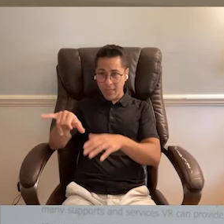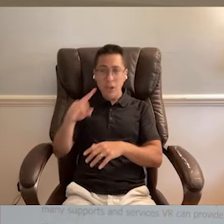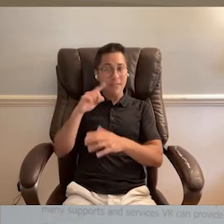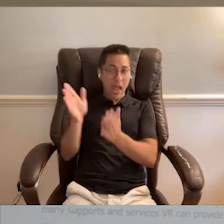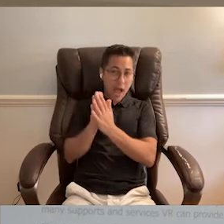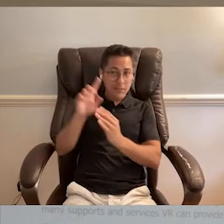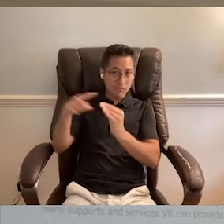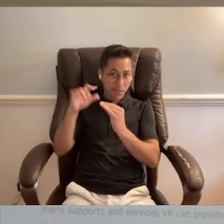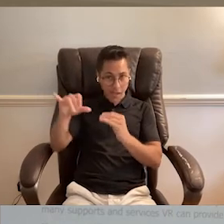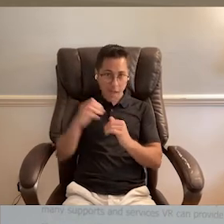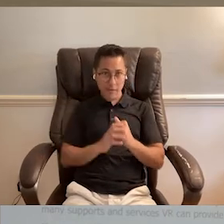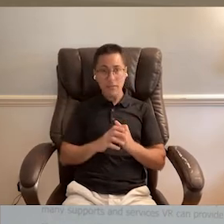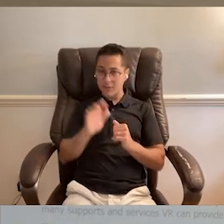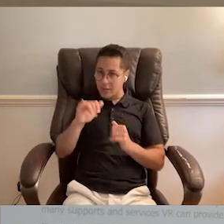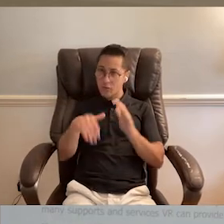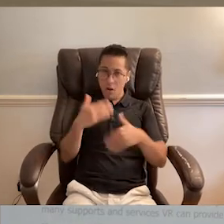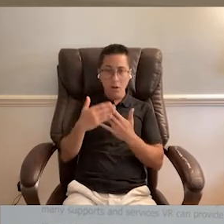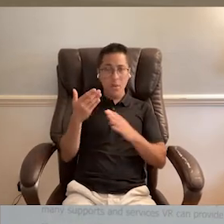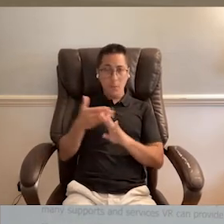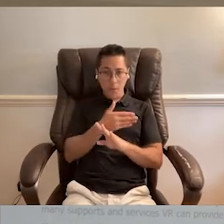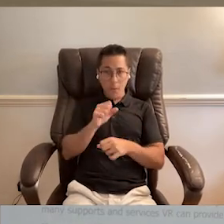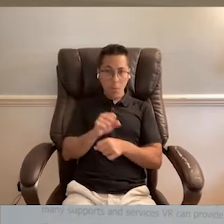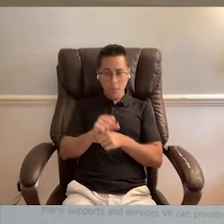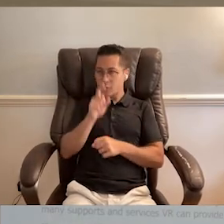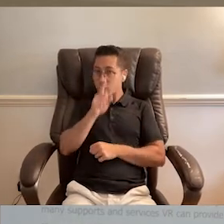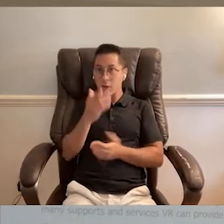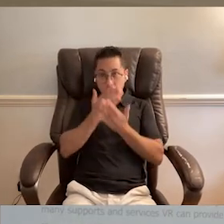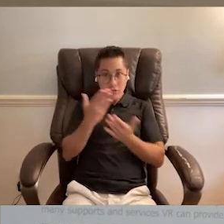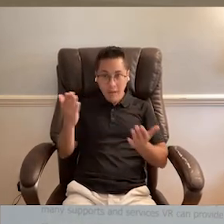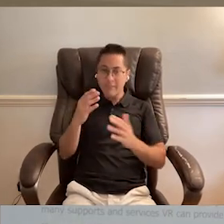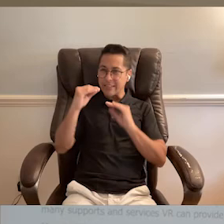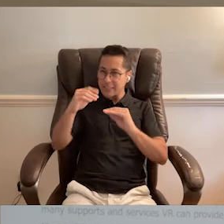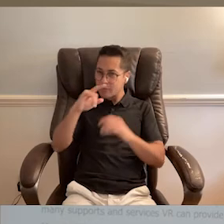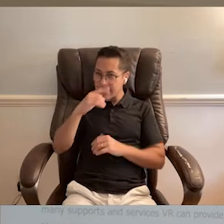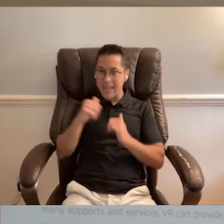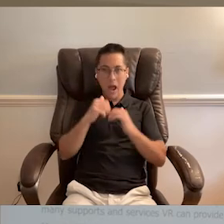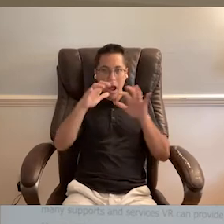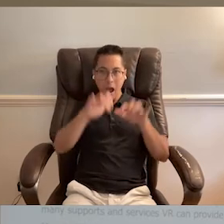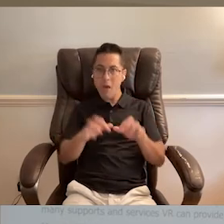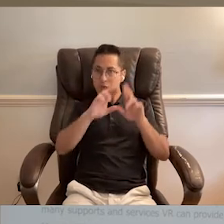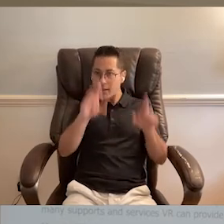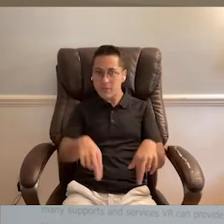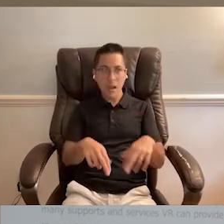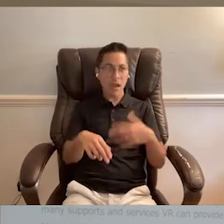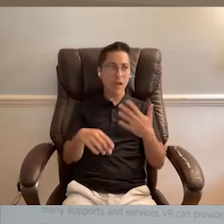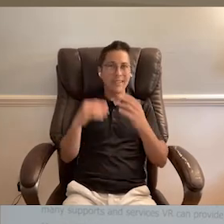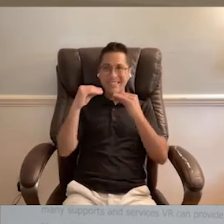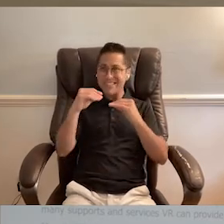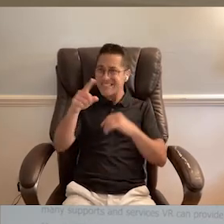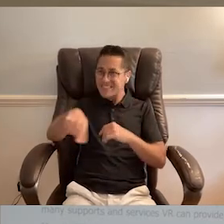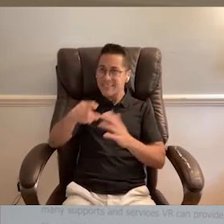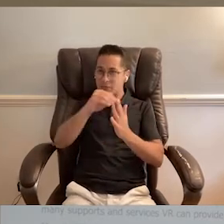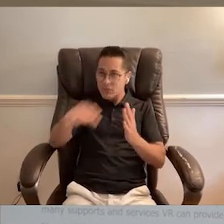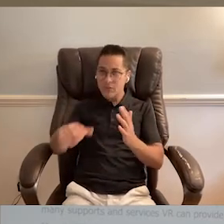all the pre-employment really good stuff, teaching your kids how to do resumes, teaching your students how to talk to people